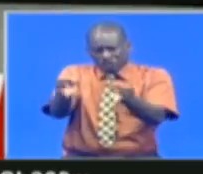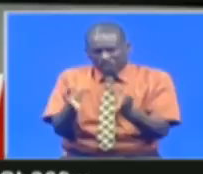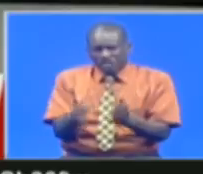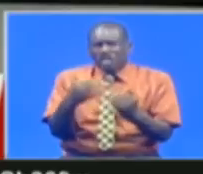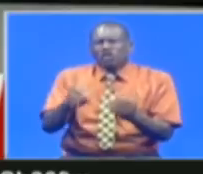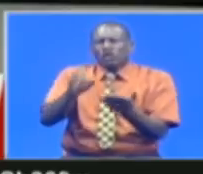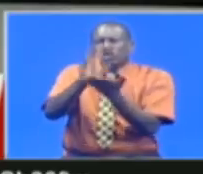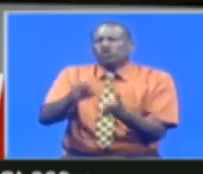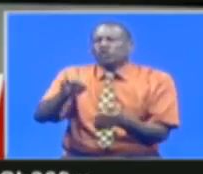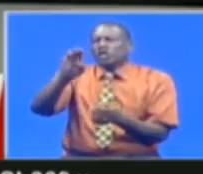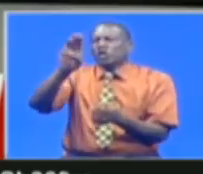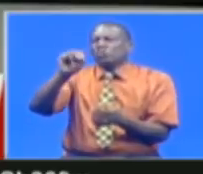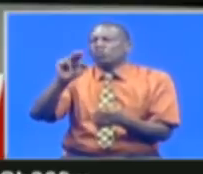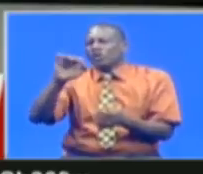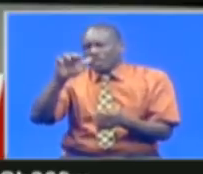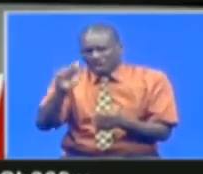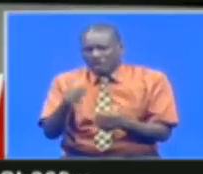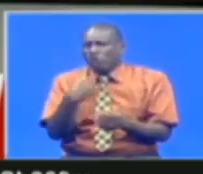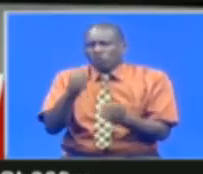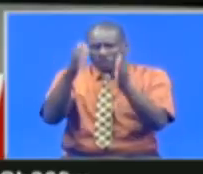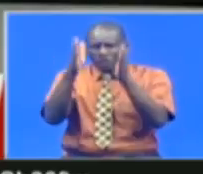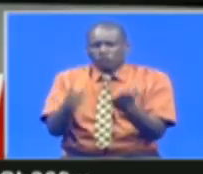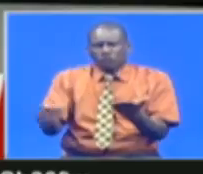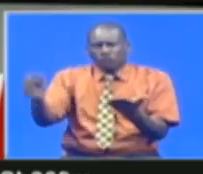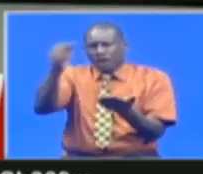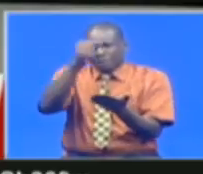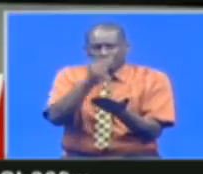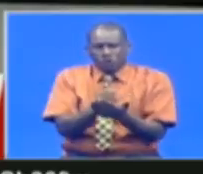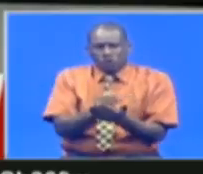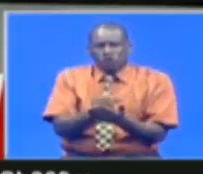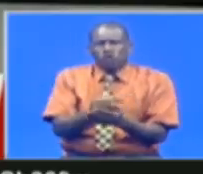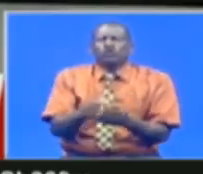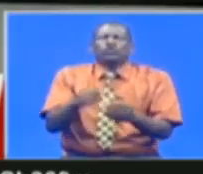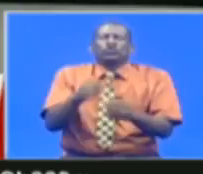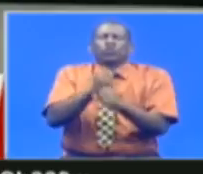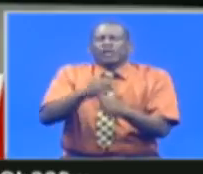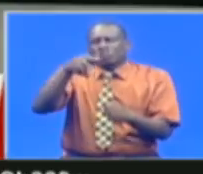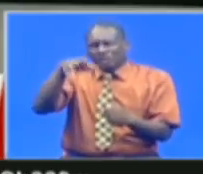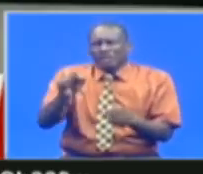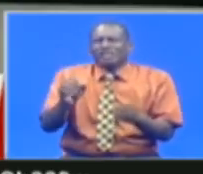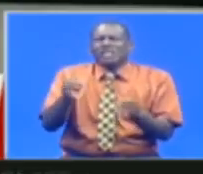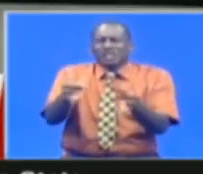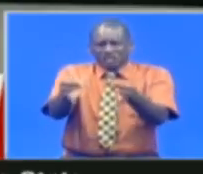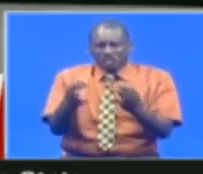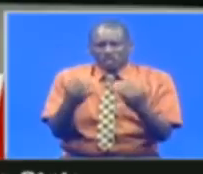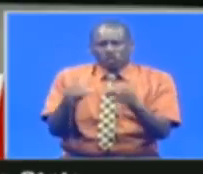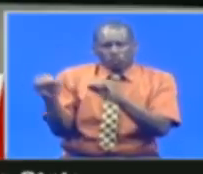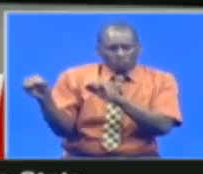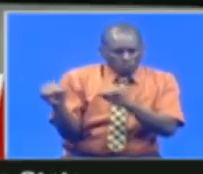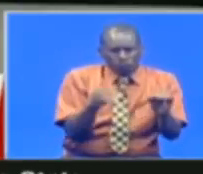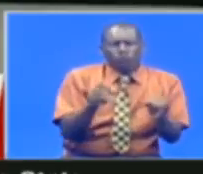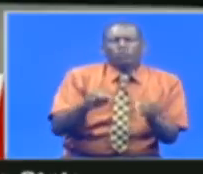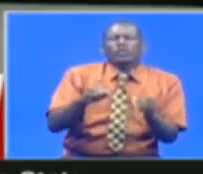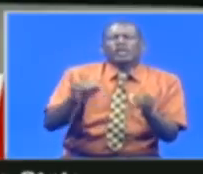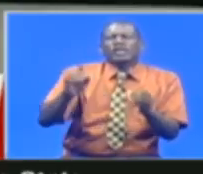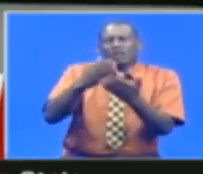Julius Muia, who is the man who has been appointed to replace him. He therefore moves from the State Department of Planning